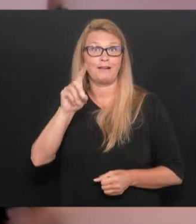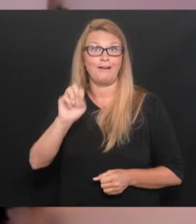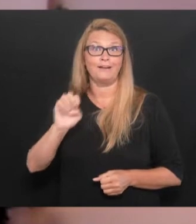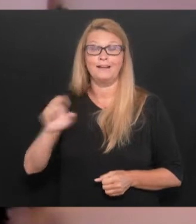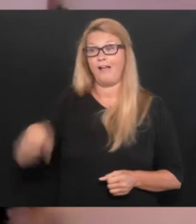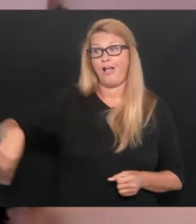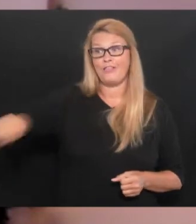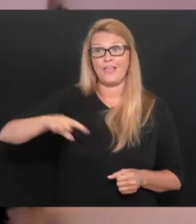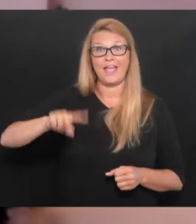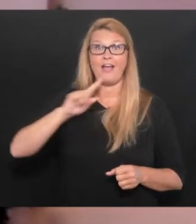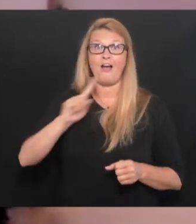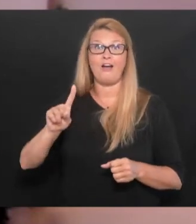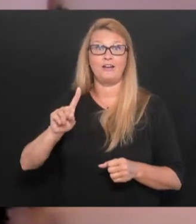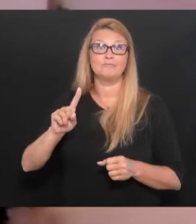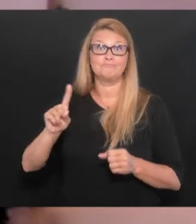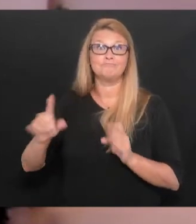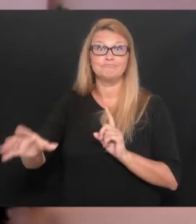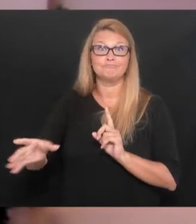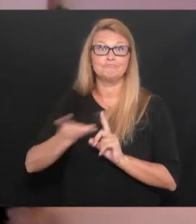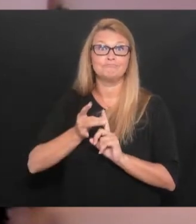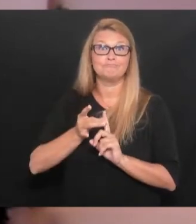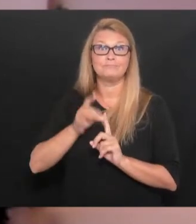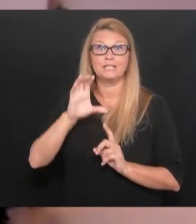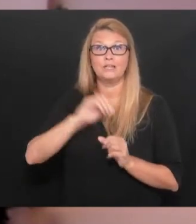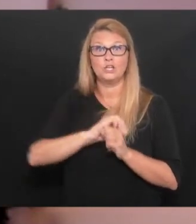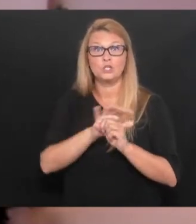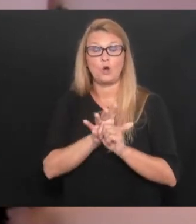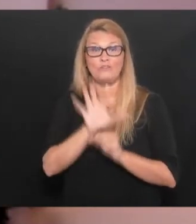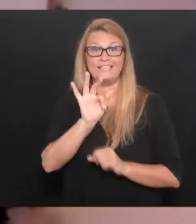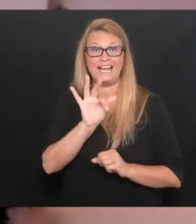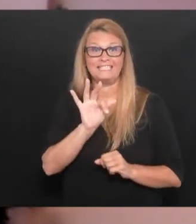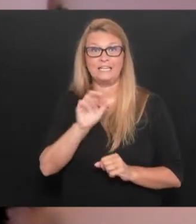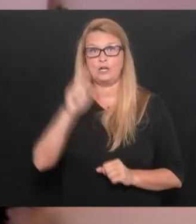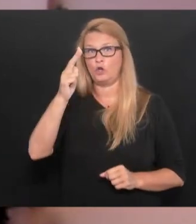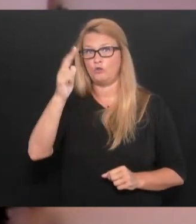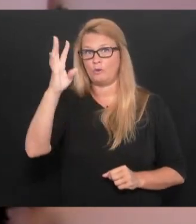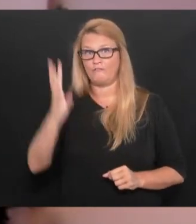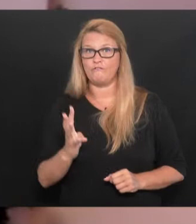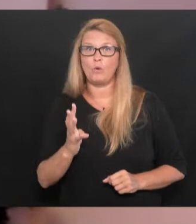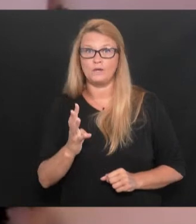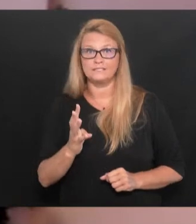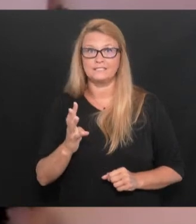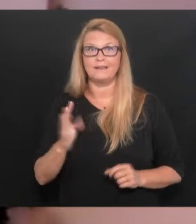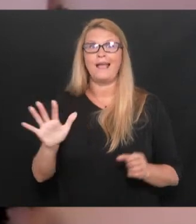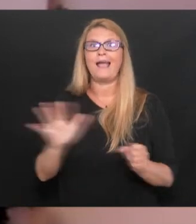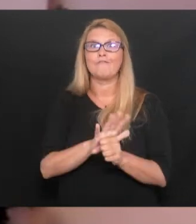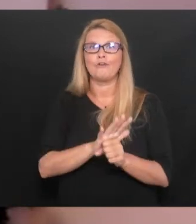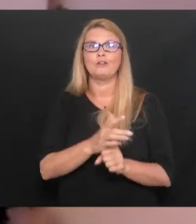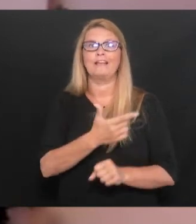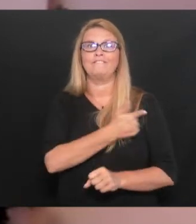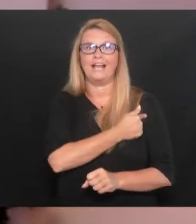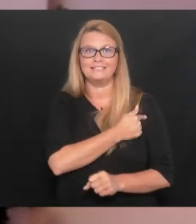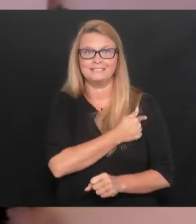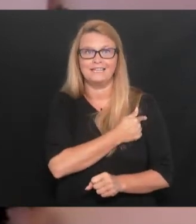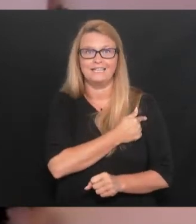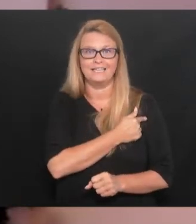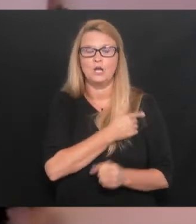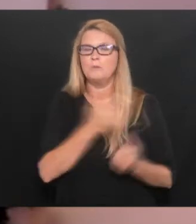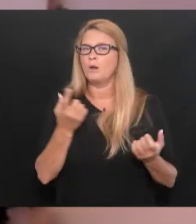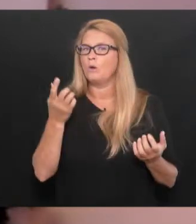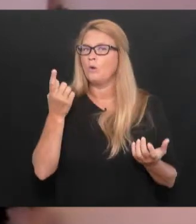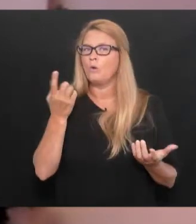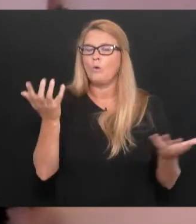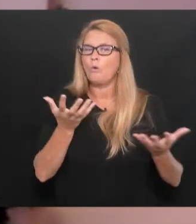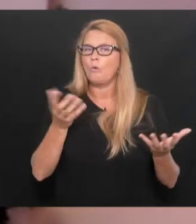for COVID-19, and 3/4 of those people were fully vaccinated. And what they found is